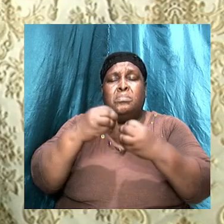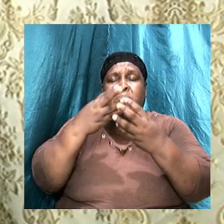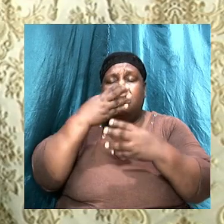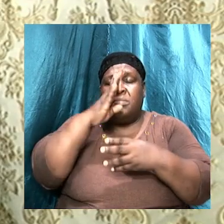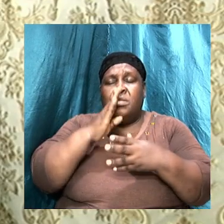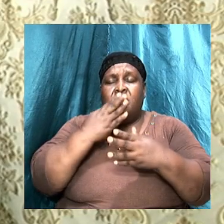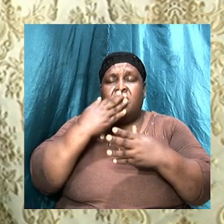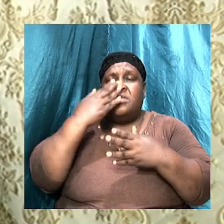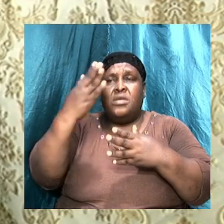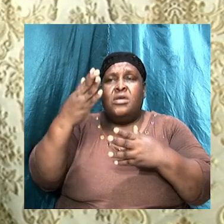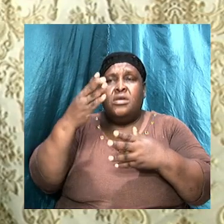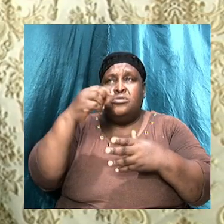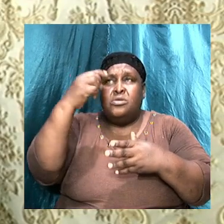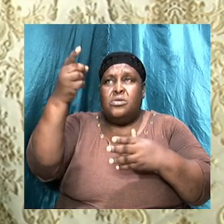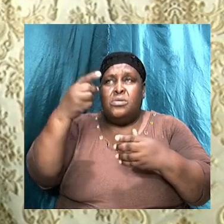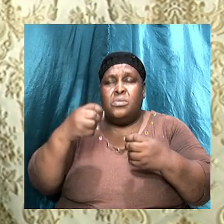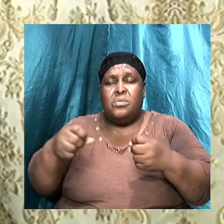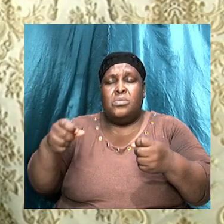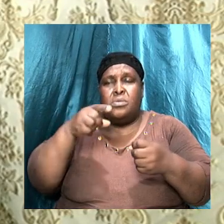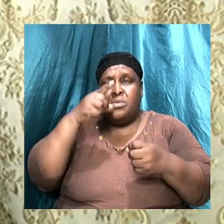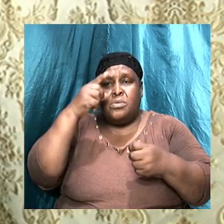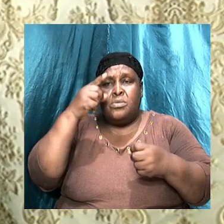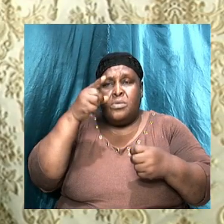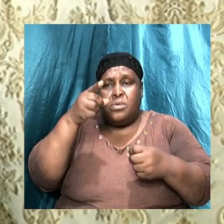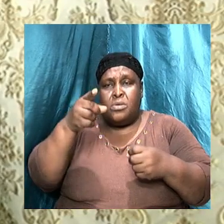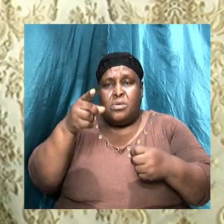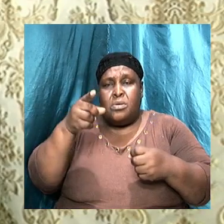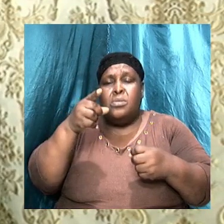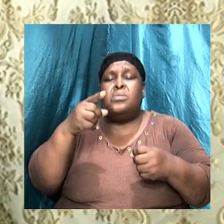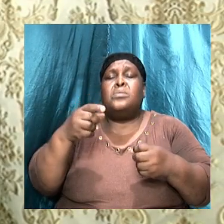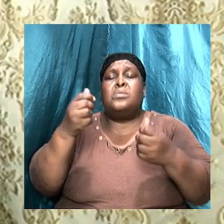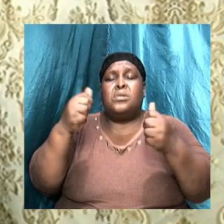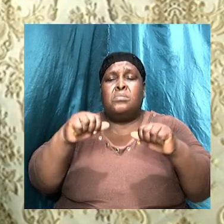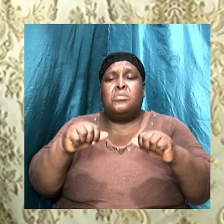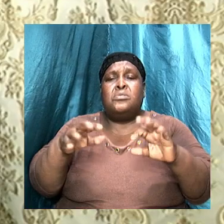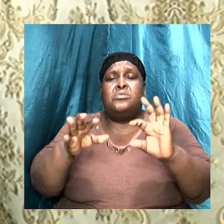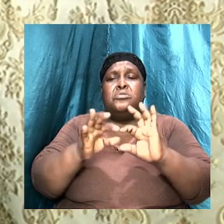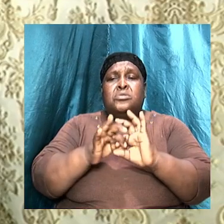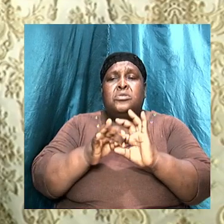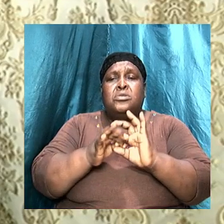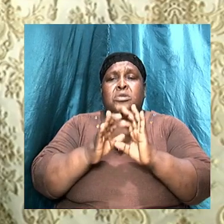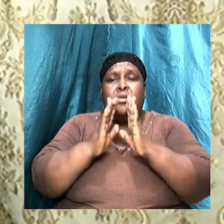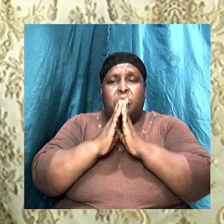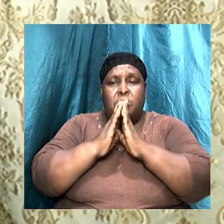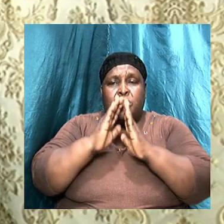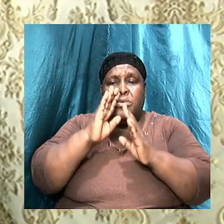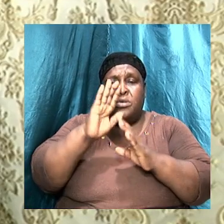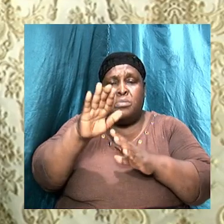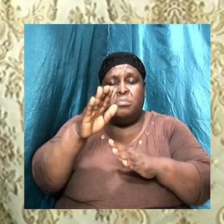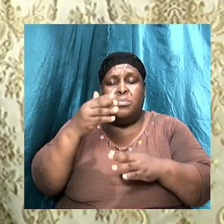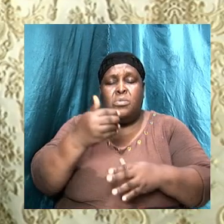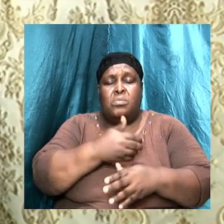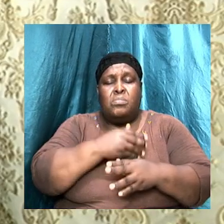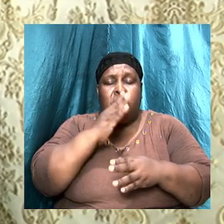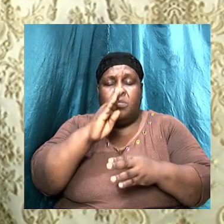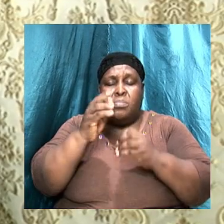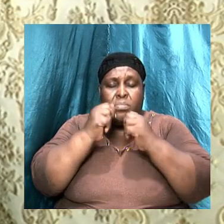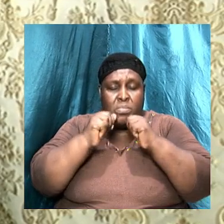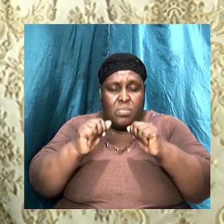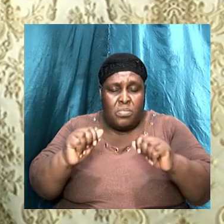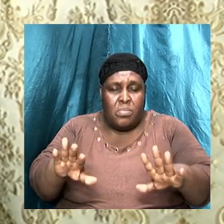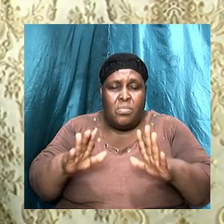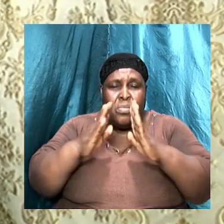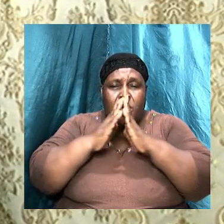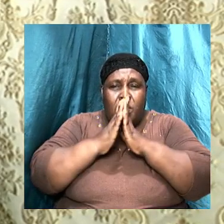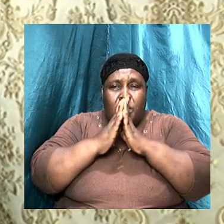thanks that you are able to join in. And, you know, we pray that, you know, your soul will be blessed. We pray that if